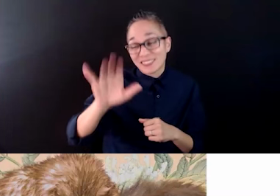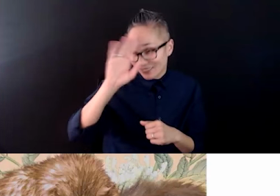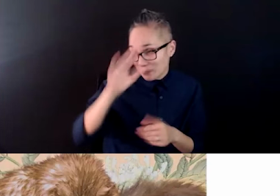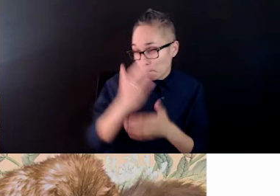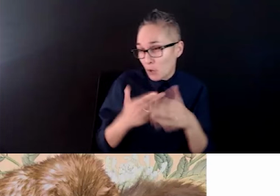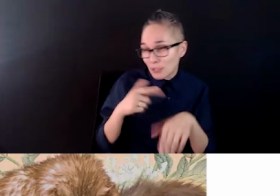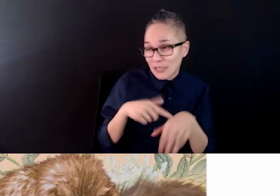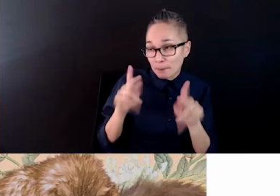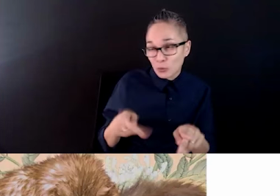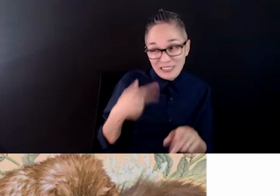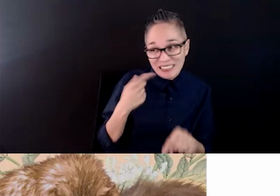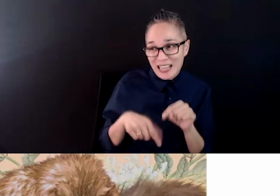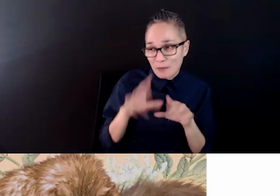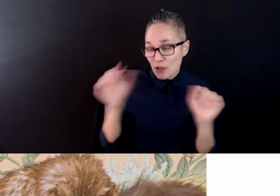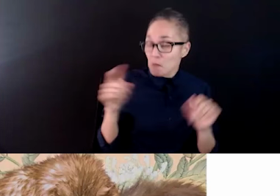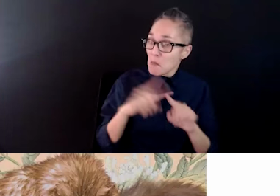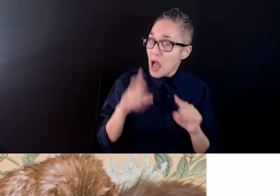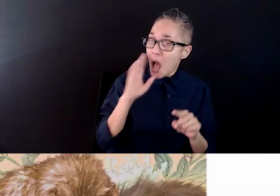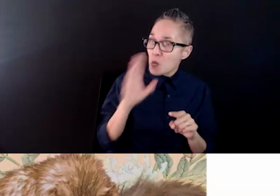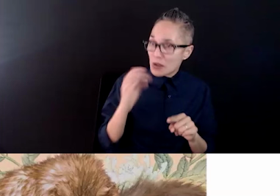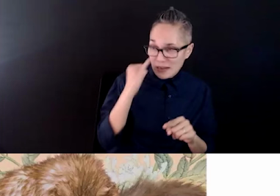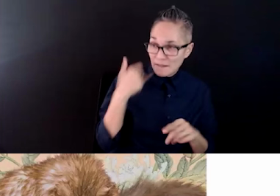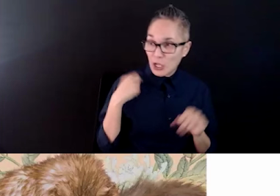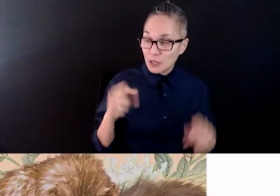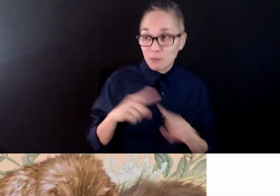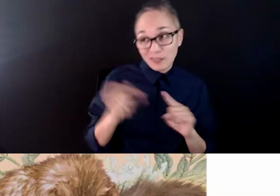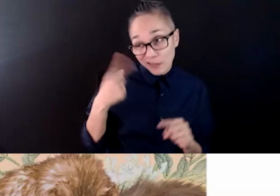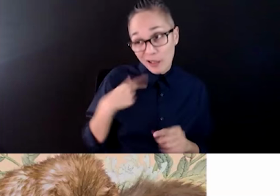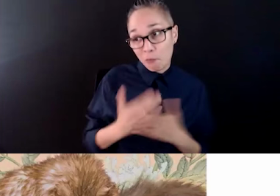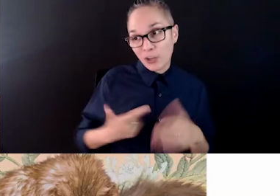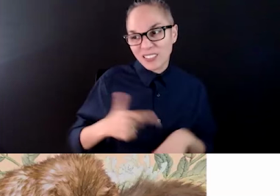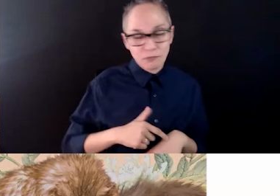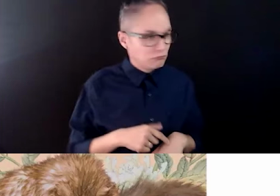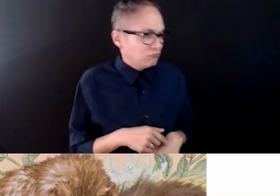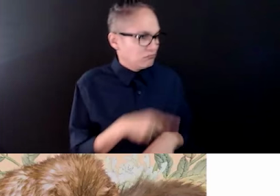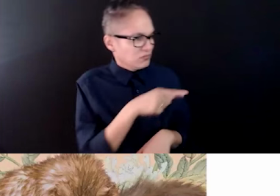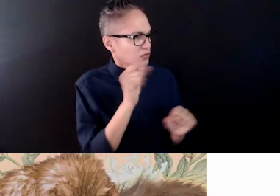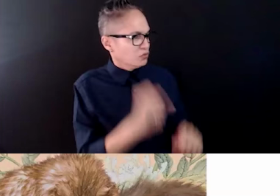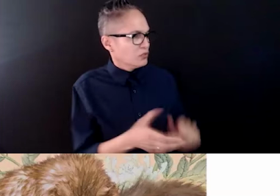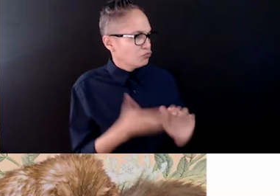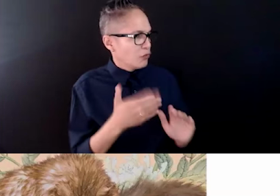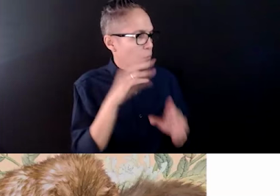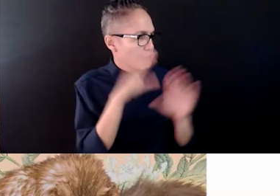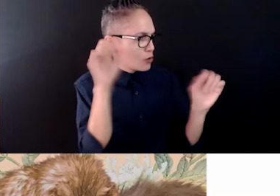president, but I'd run if I could, because I was part-time at the time. And she said, sure you could.